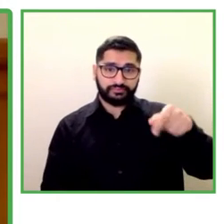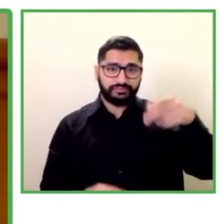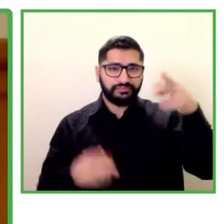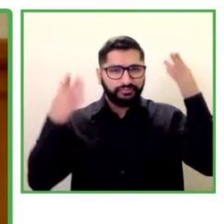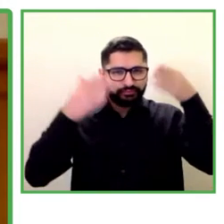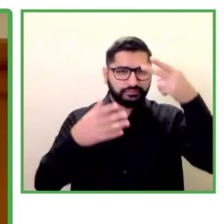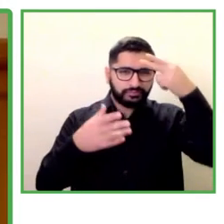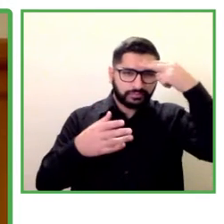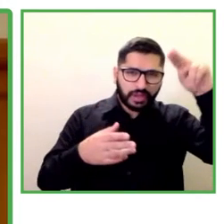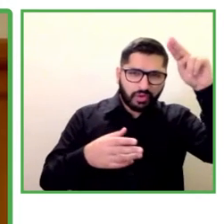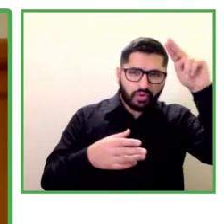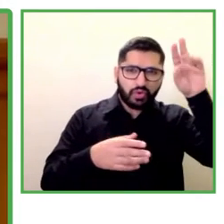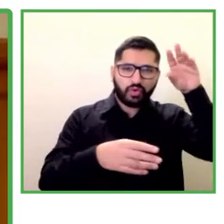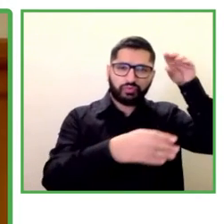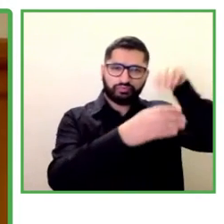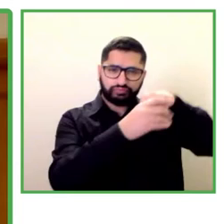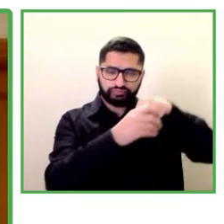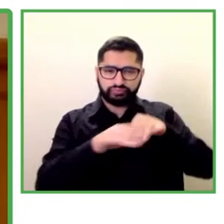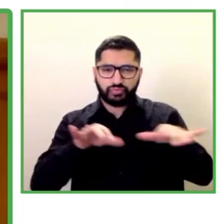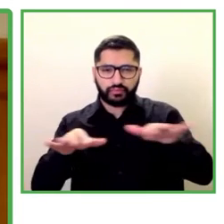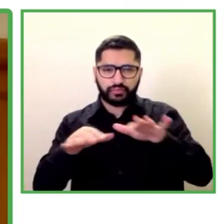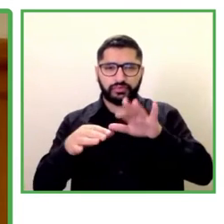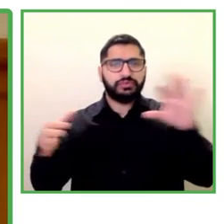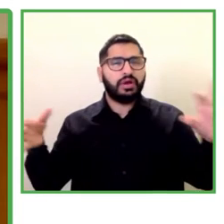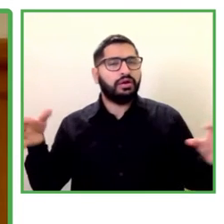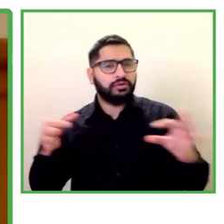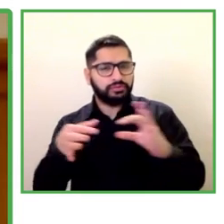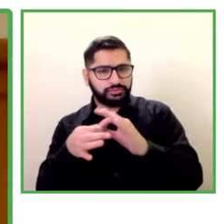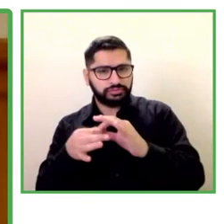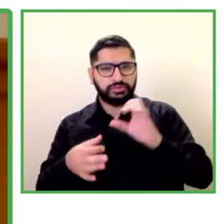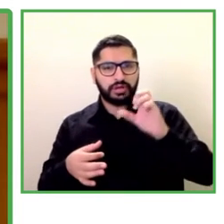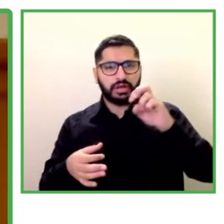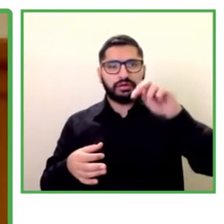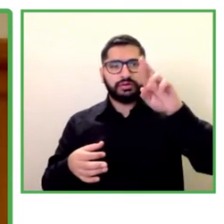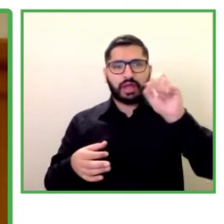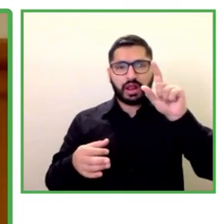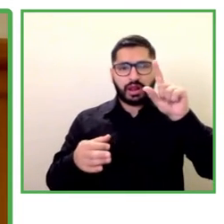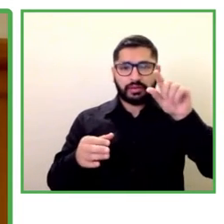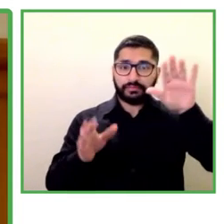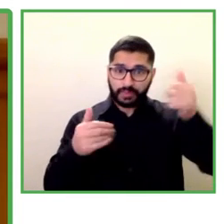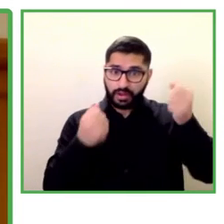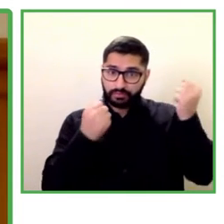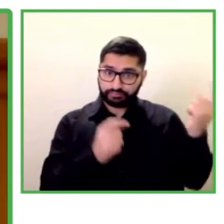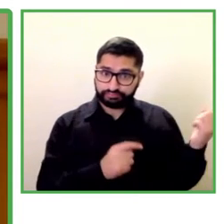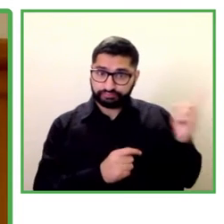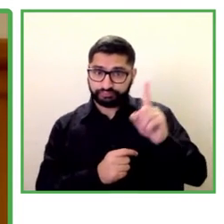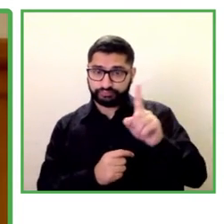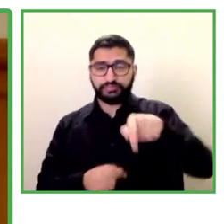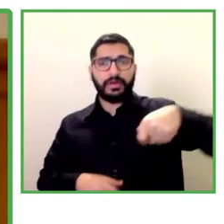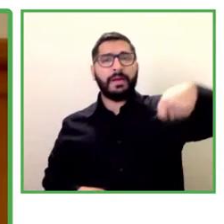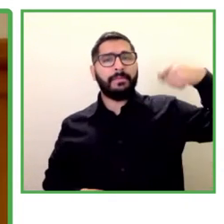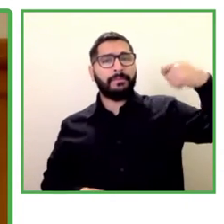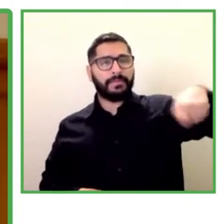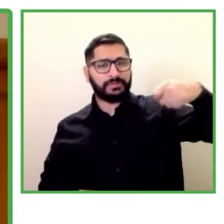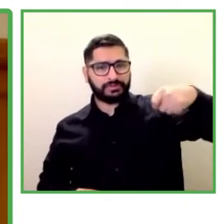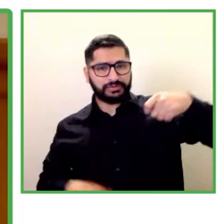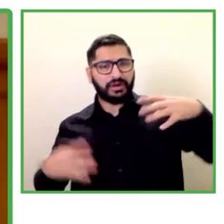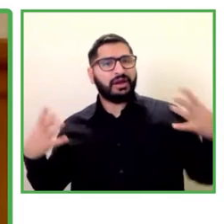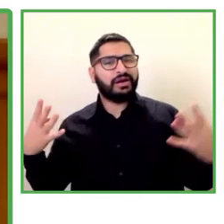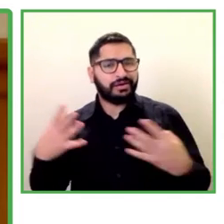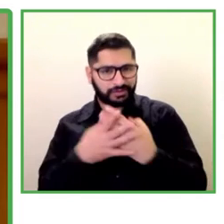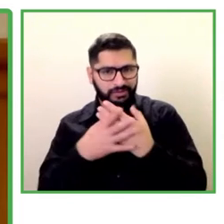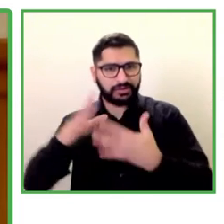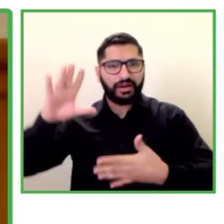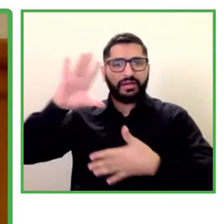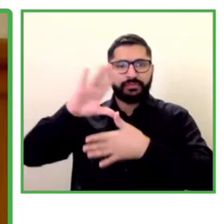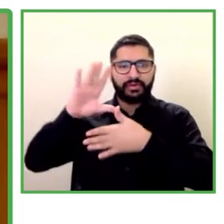is the director executive from the Éntrale organization, and he's also the chairman of the Iberoamerican Network of Inclusive Companies. As